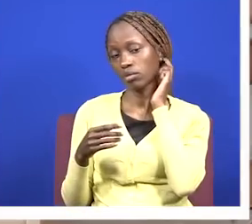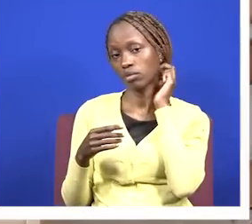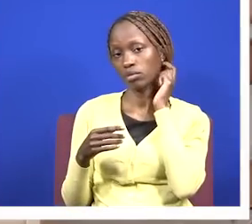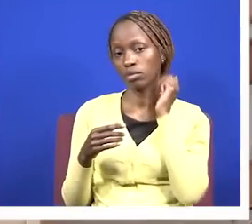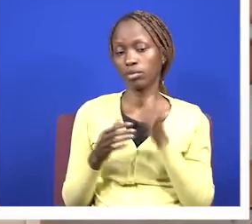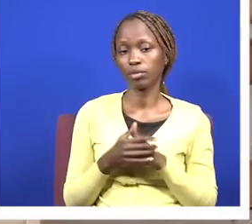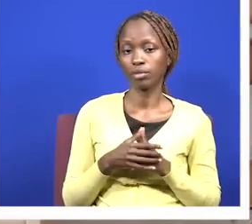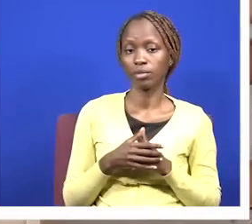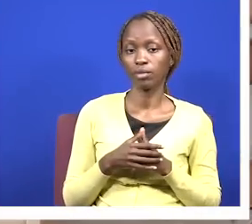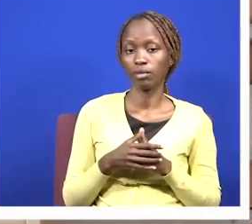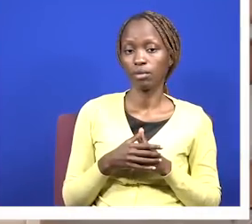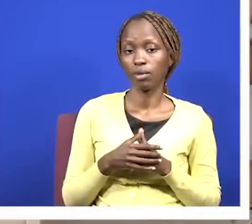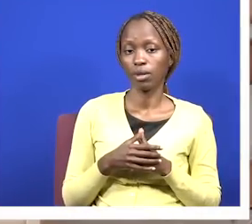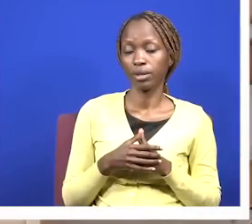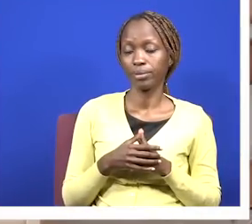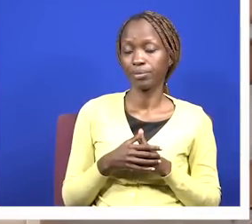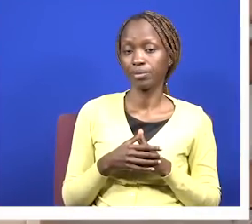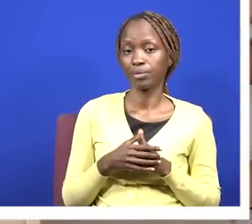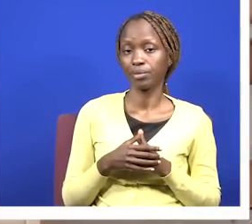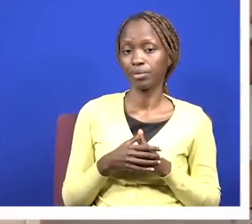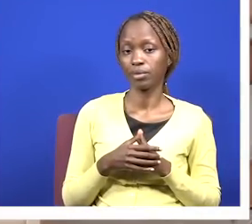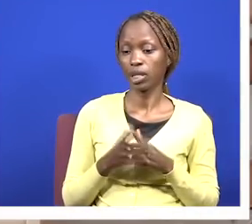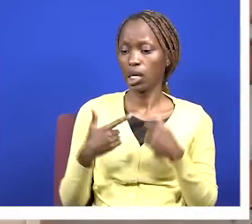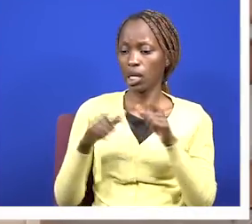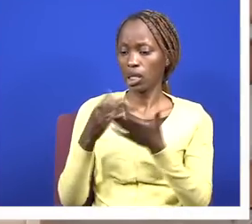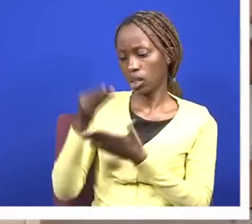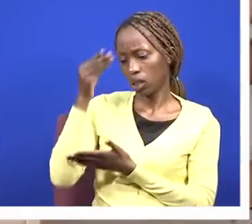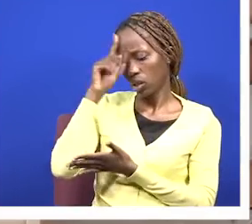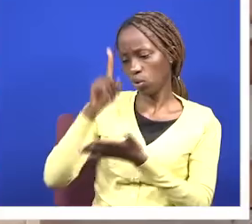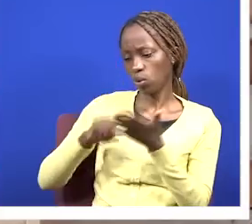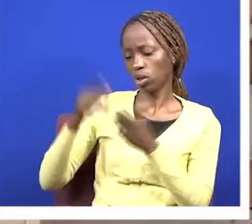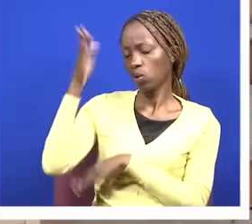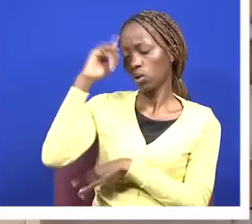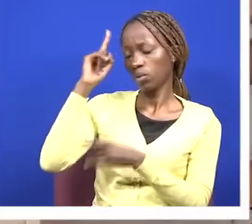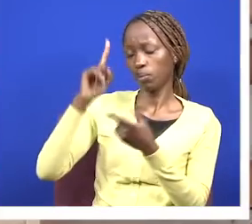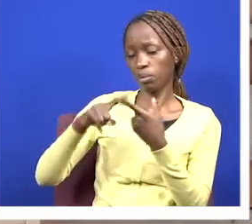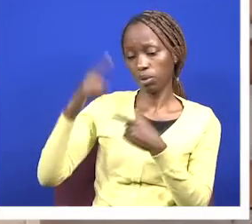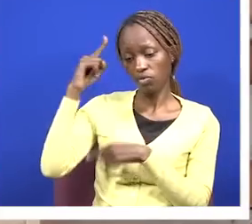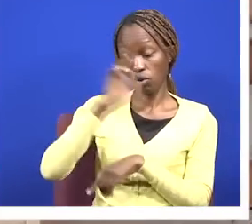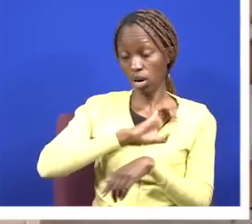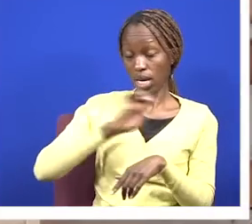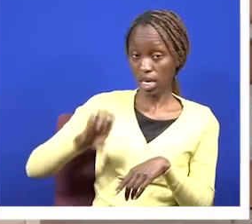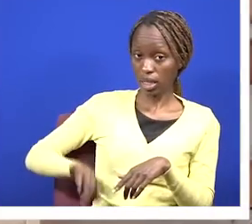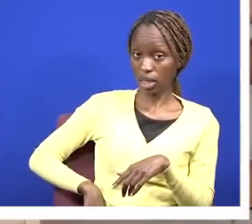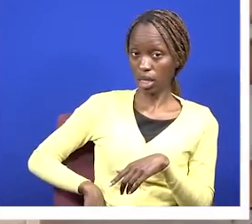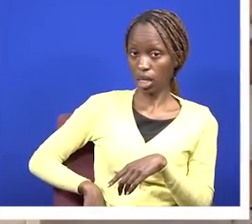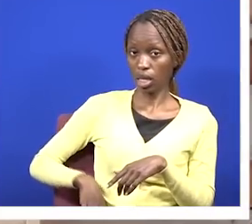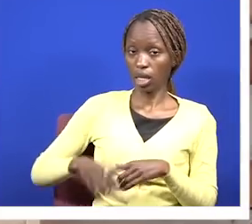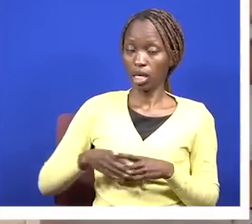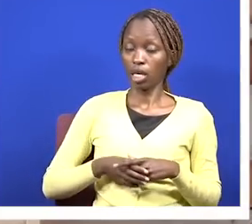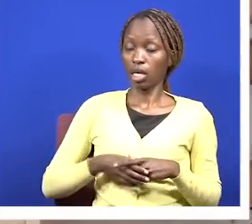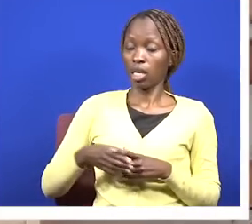let's listen and hear and learn what God's purpose for Esther was.